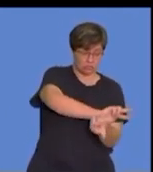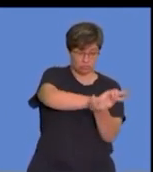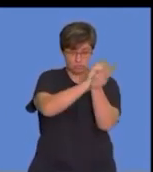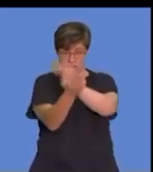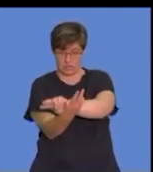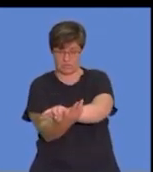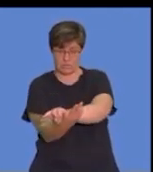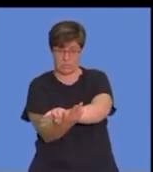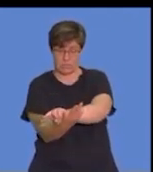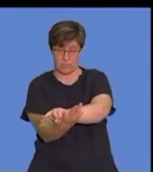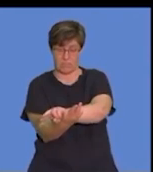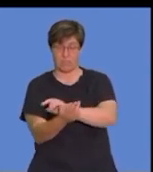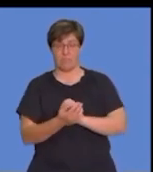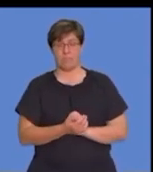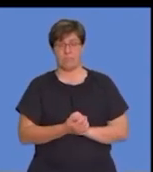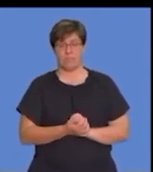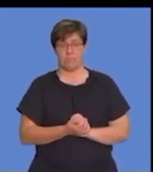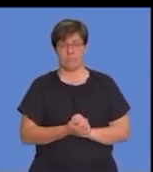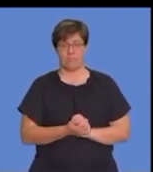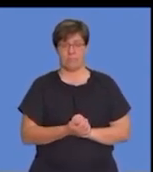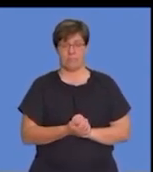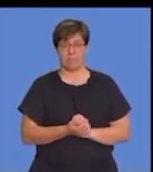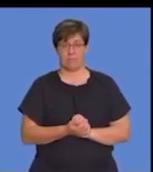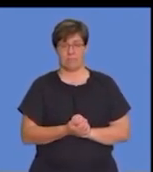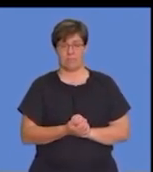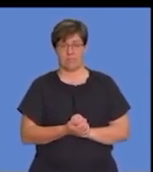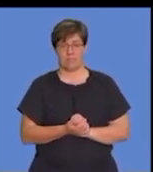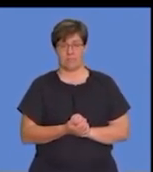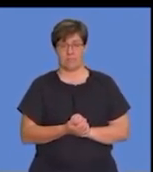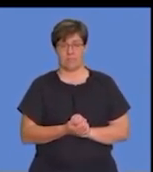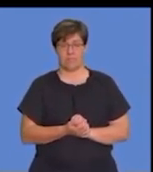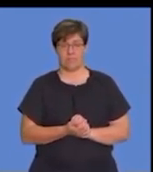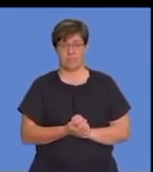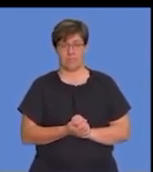transformation, energy transformation,